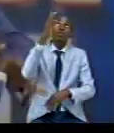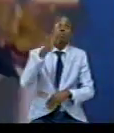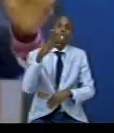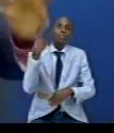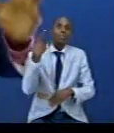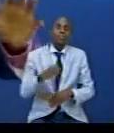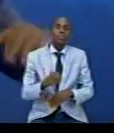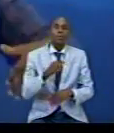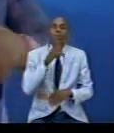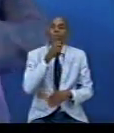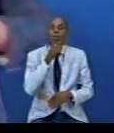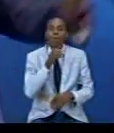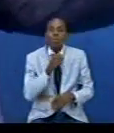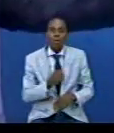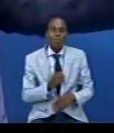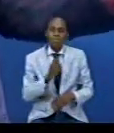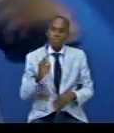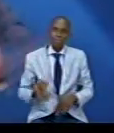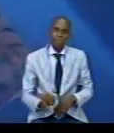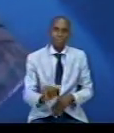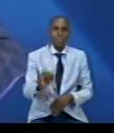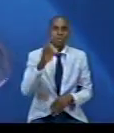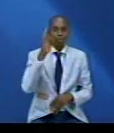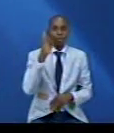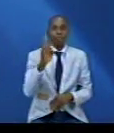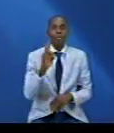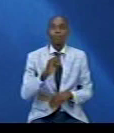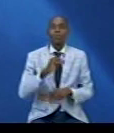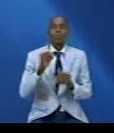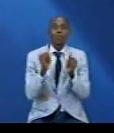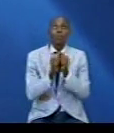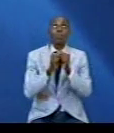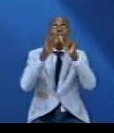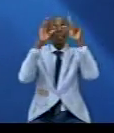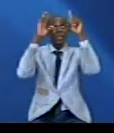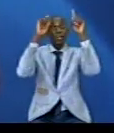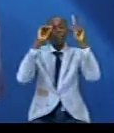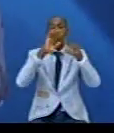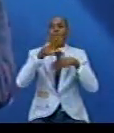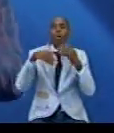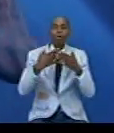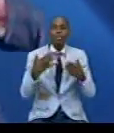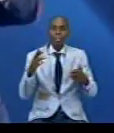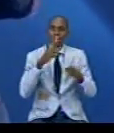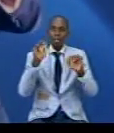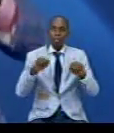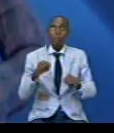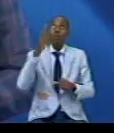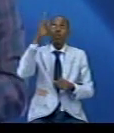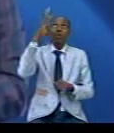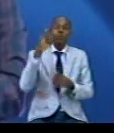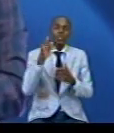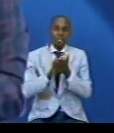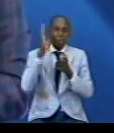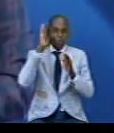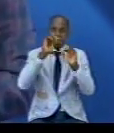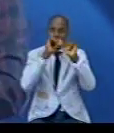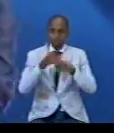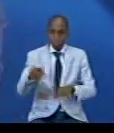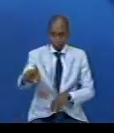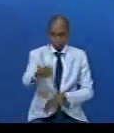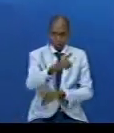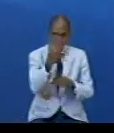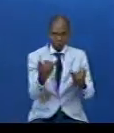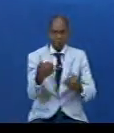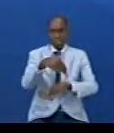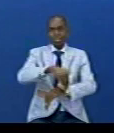Days, God with whom all things are possible, God that will bless you tonight. And